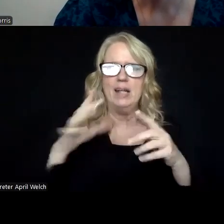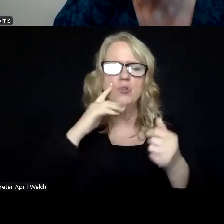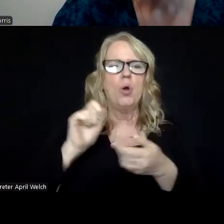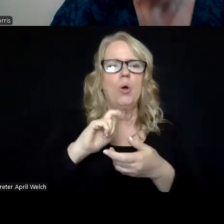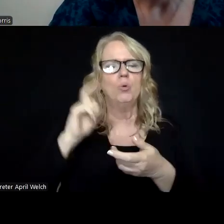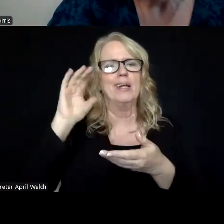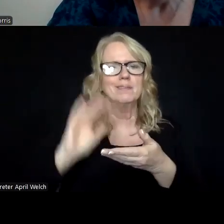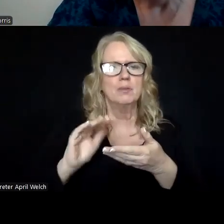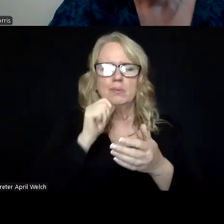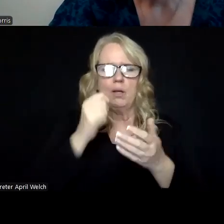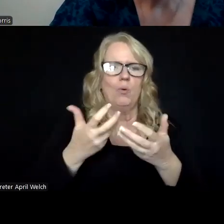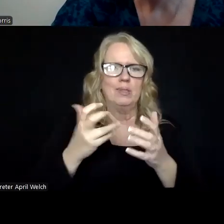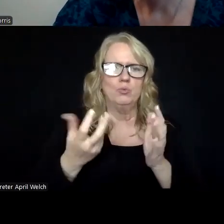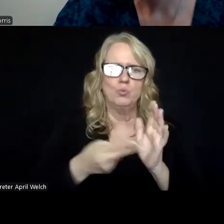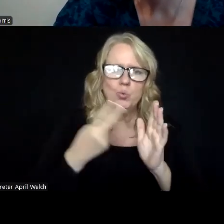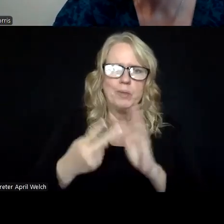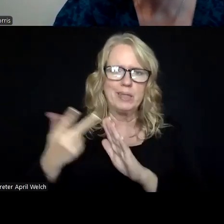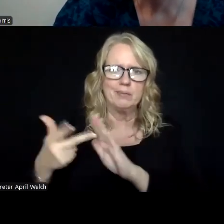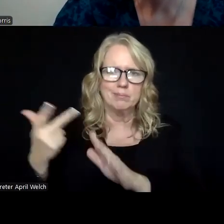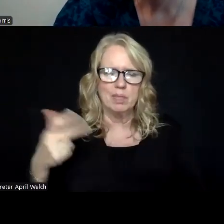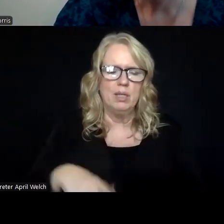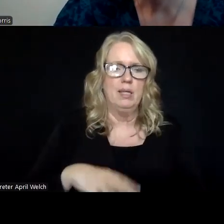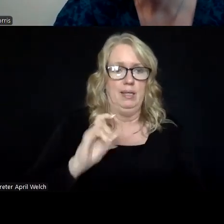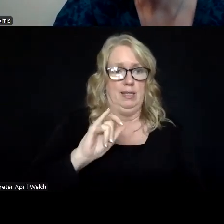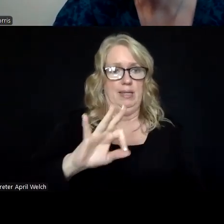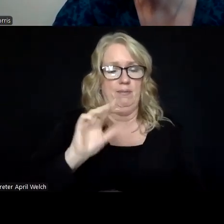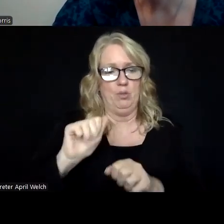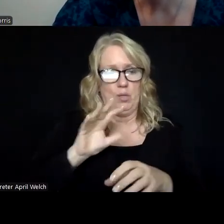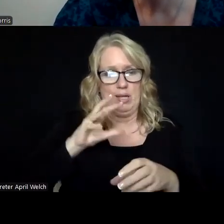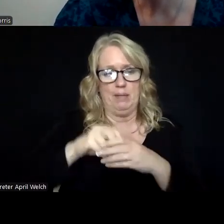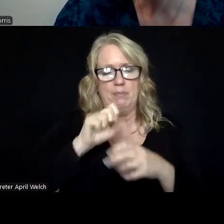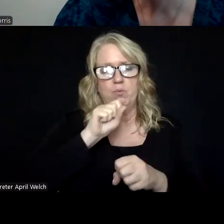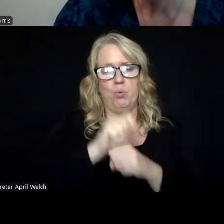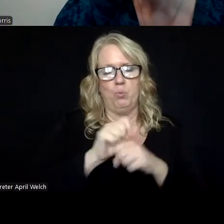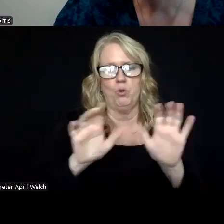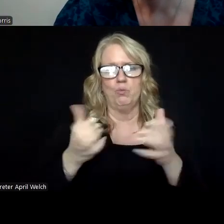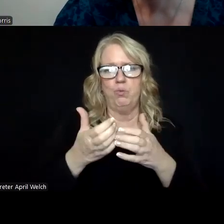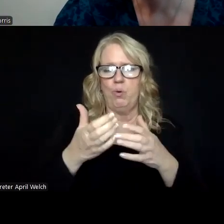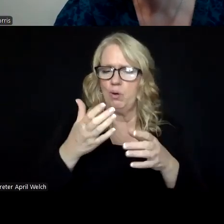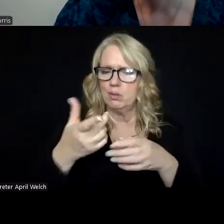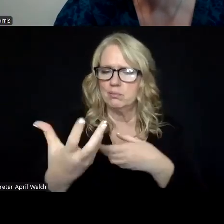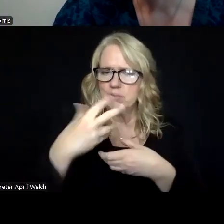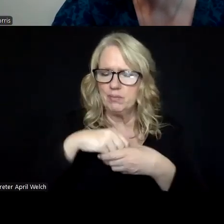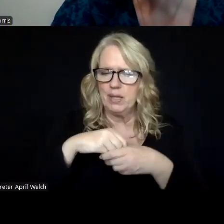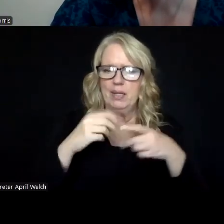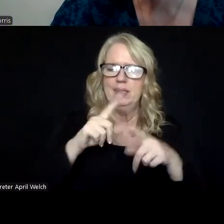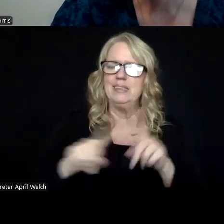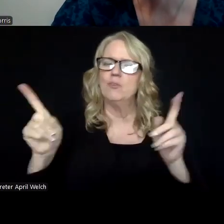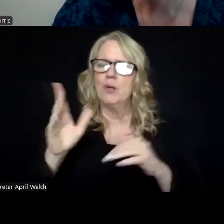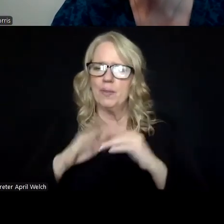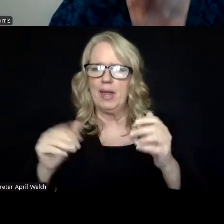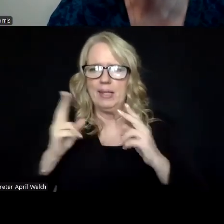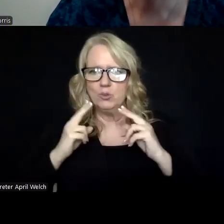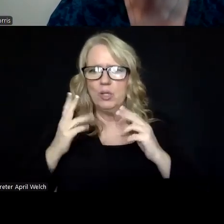duplication? If you can engage a workforce development expert, this is very different than human resources.